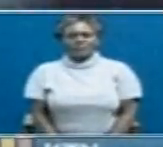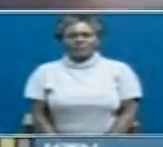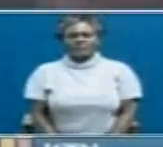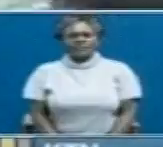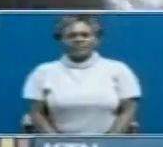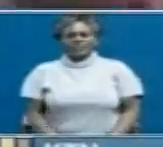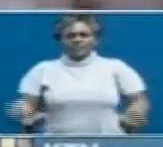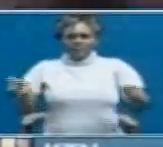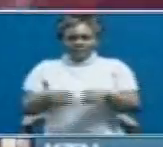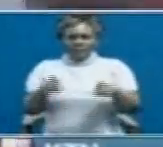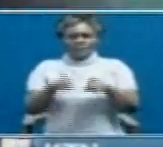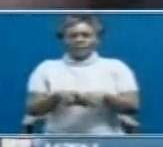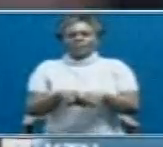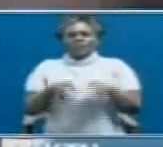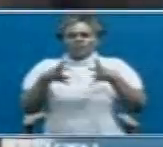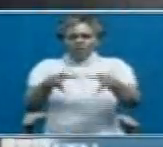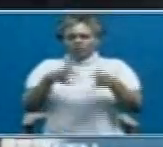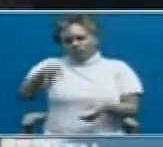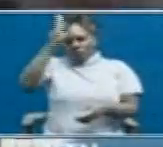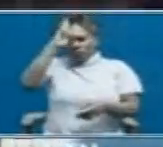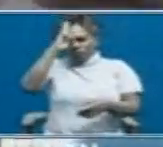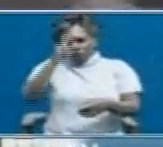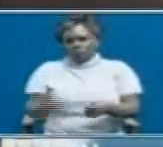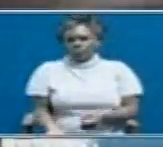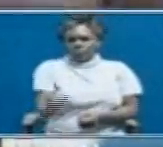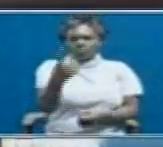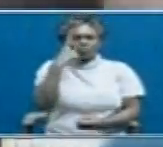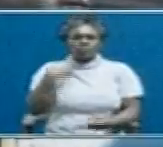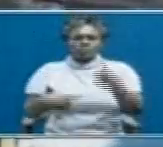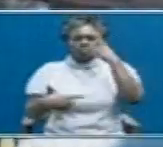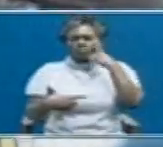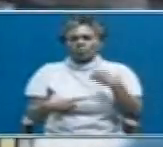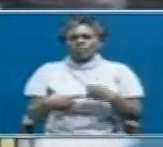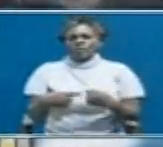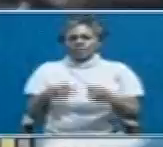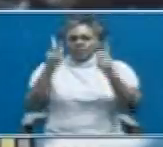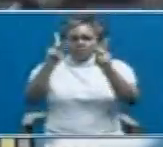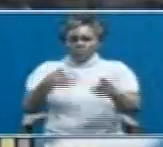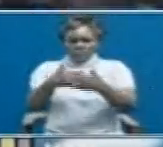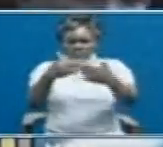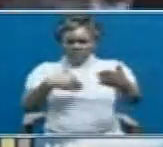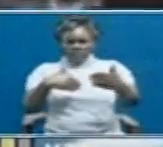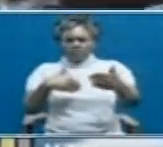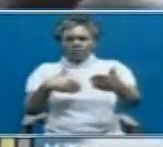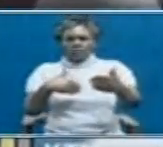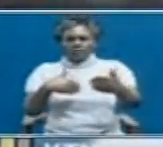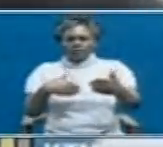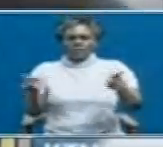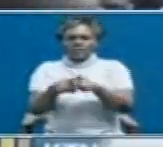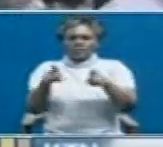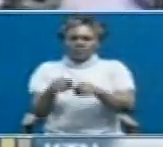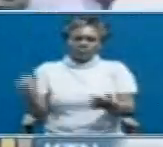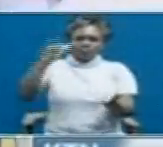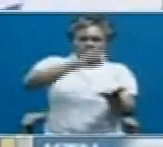The excessive exuberance forced the police to intervene with tear gas at Nyamasaria and a hero before the cortege arrived at the Homa